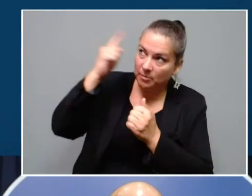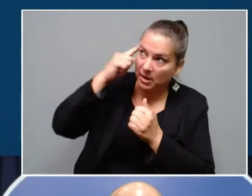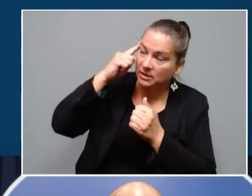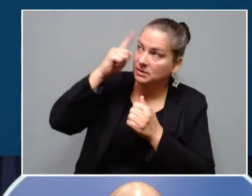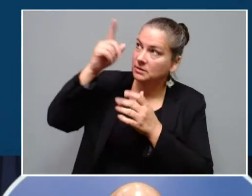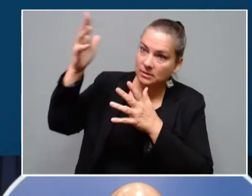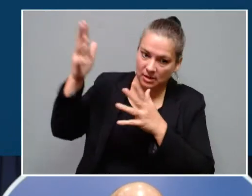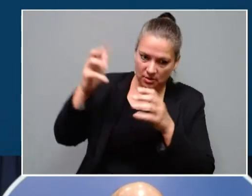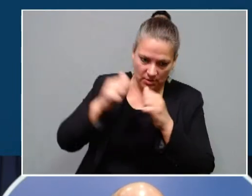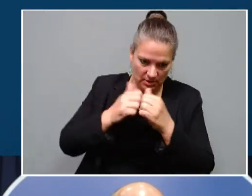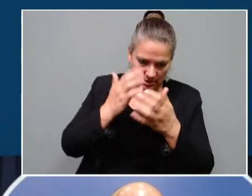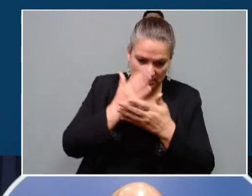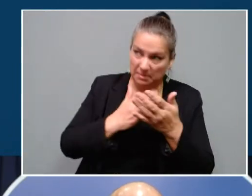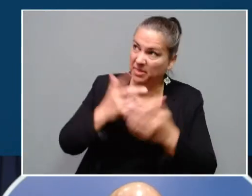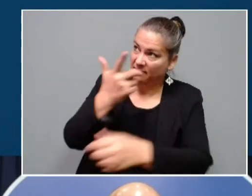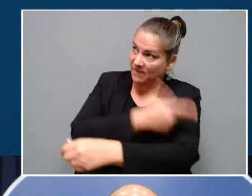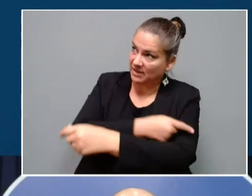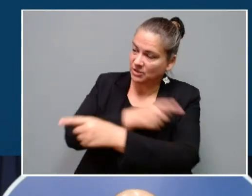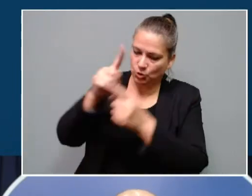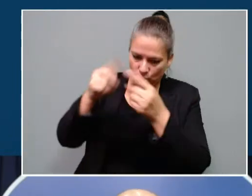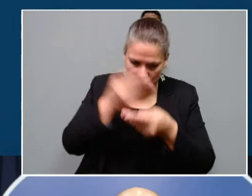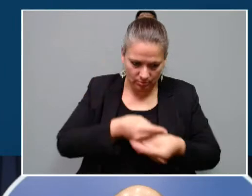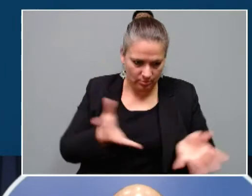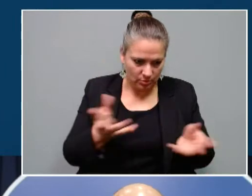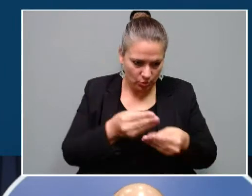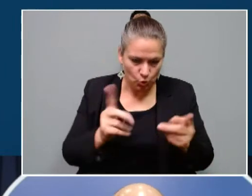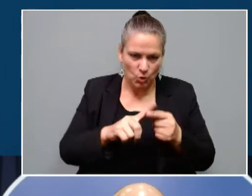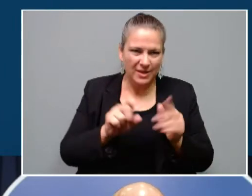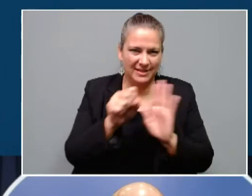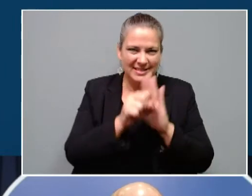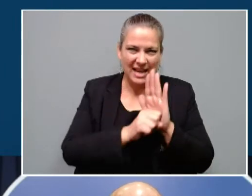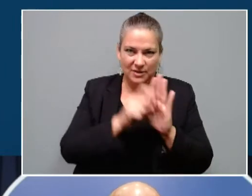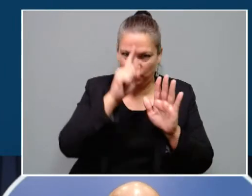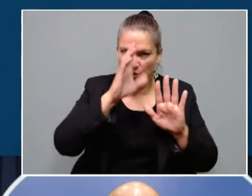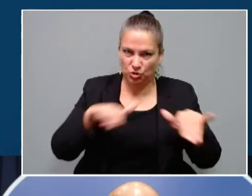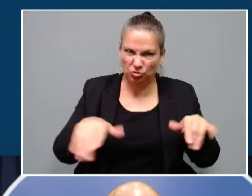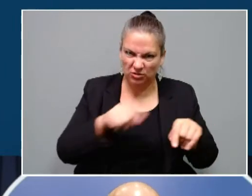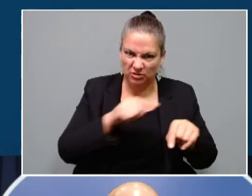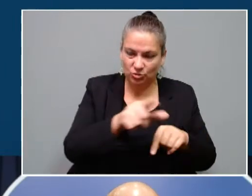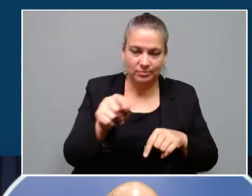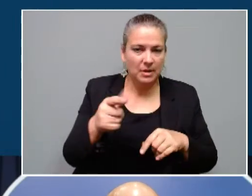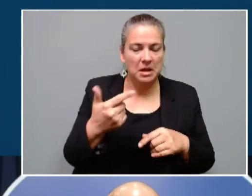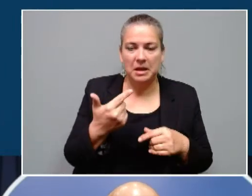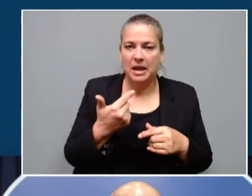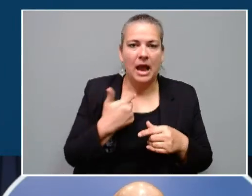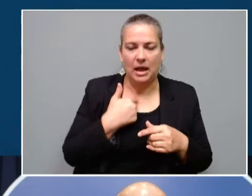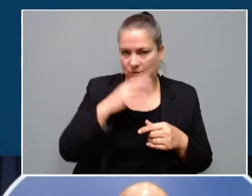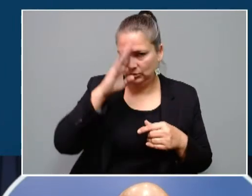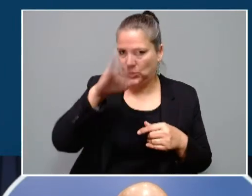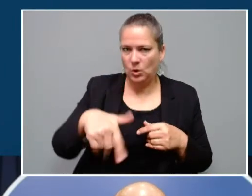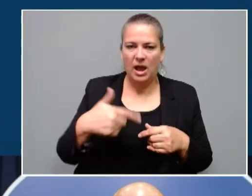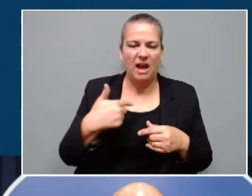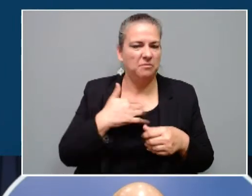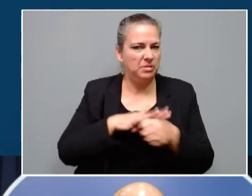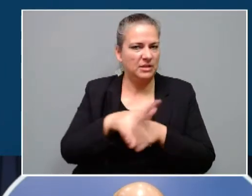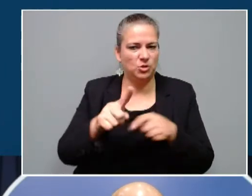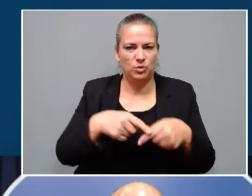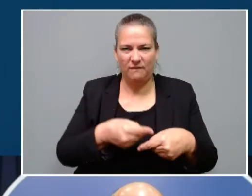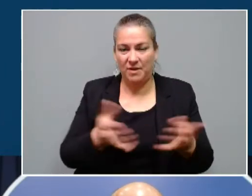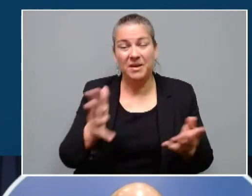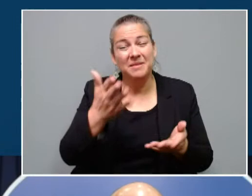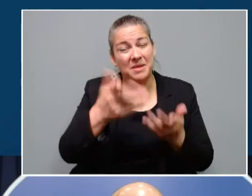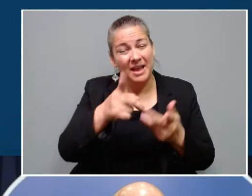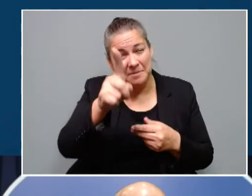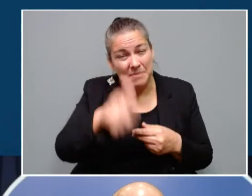some of this vaccine and distributing it throughout the state. I have no doubt that there will be widespread availability. You may have to be patient just in the